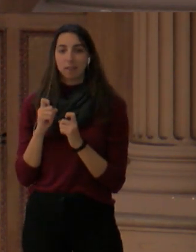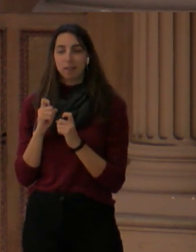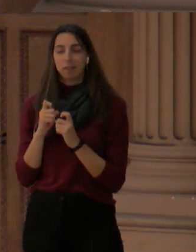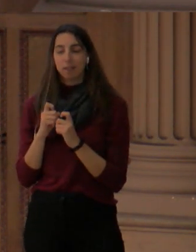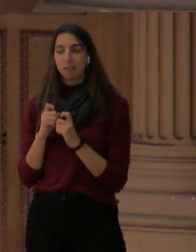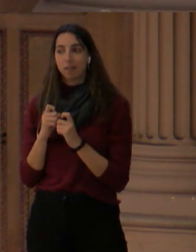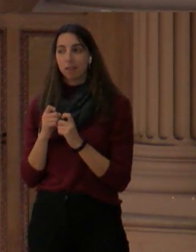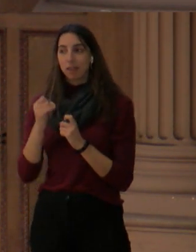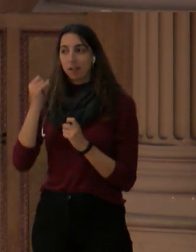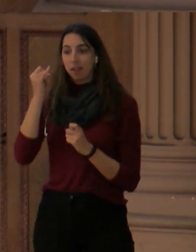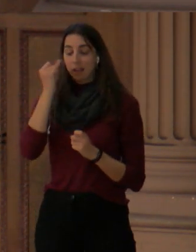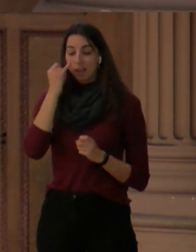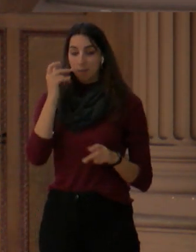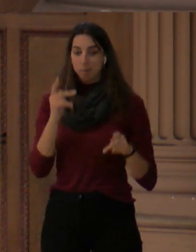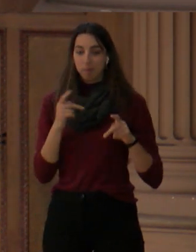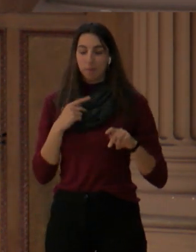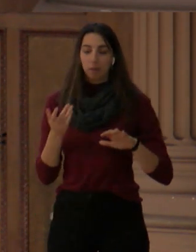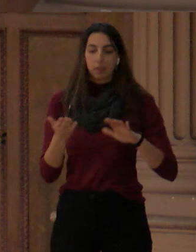rise again.